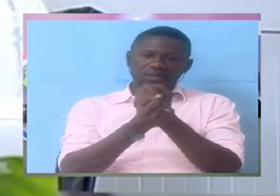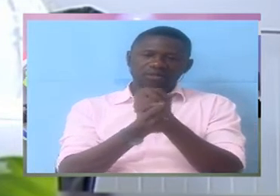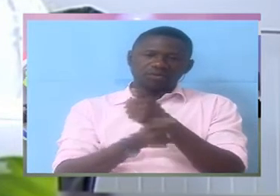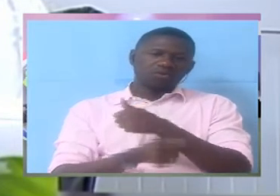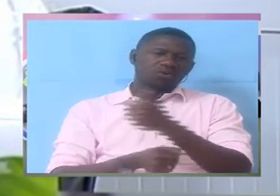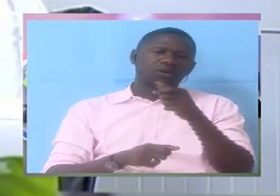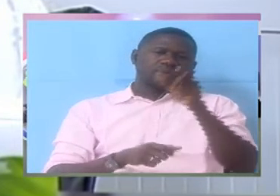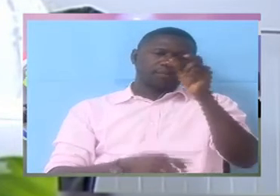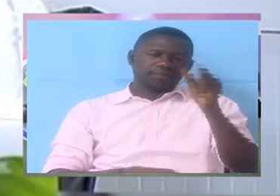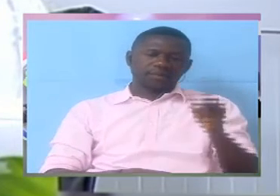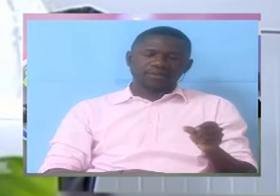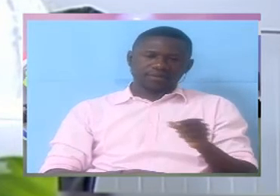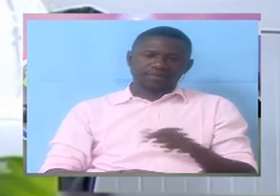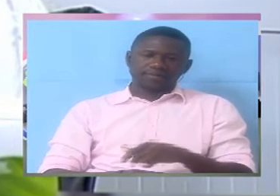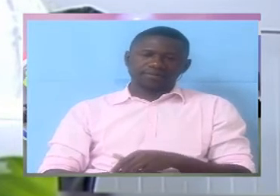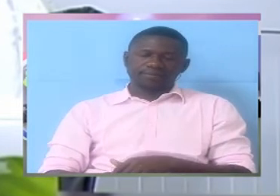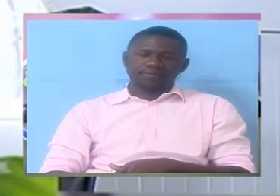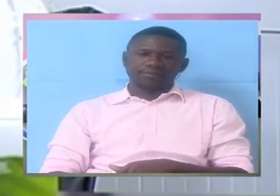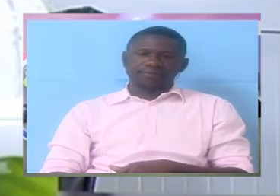le mutanyola